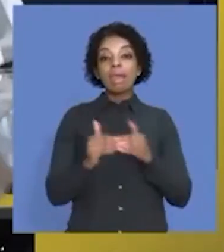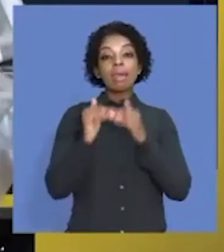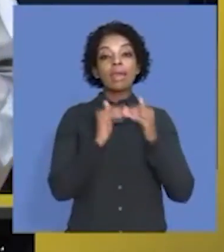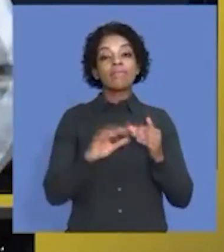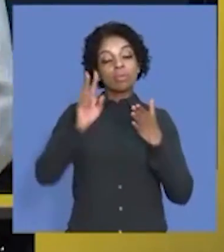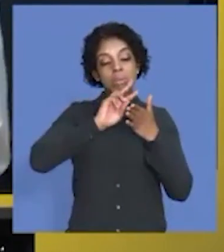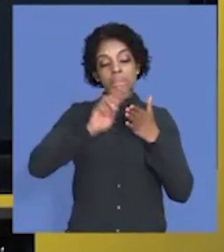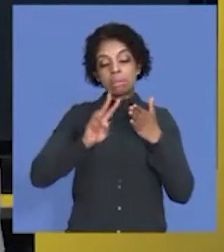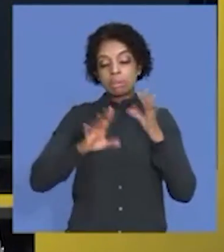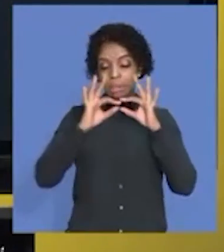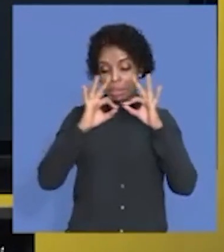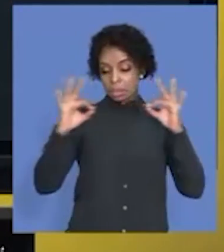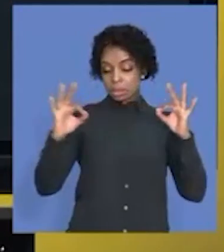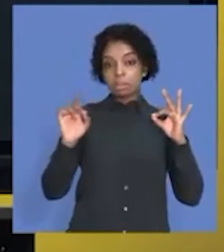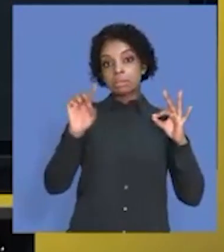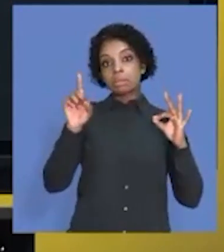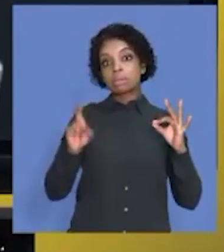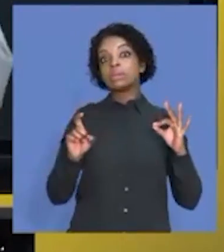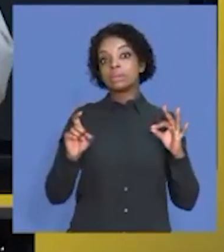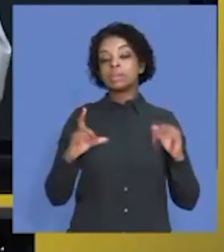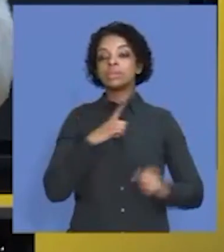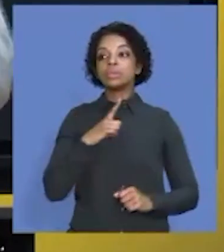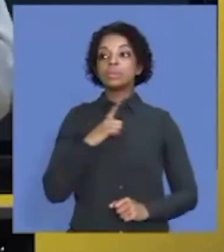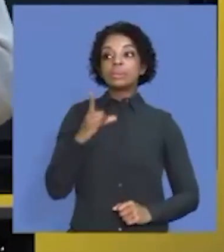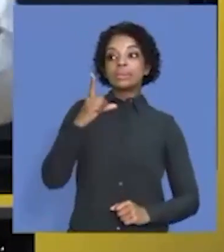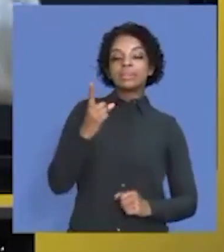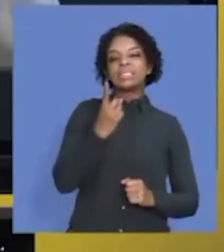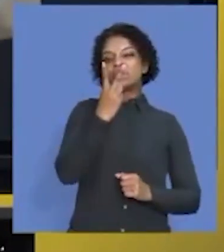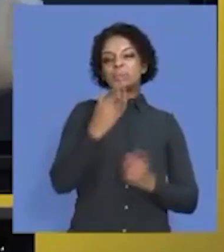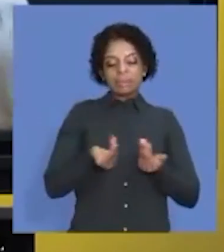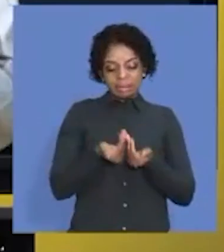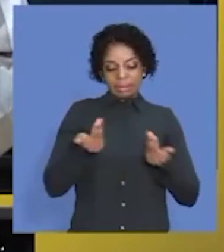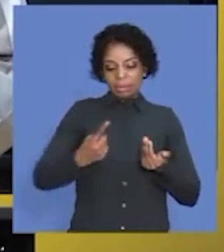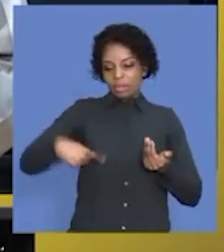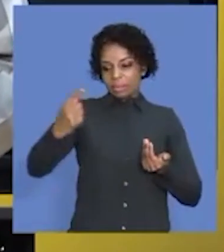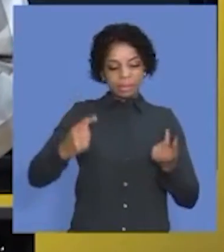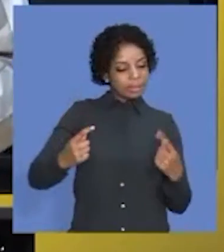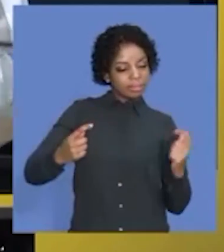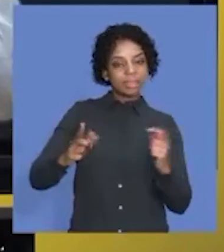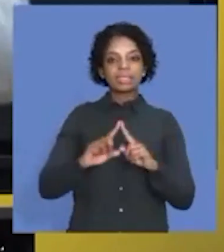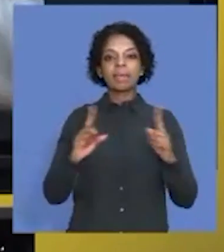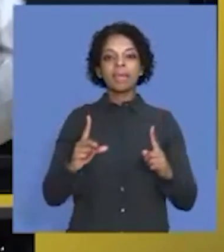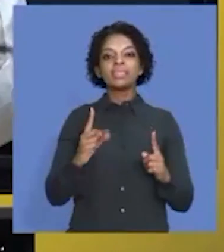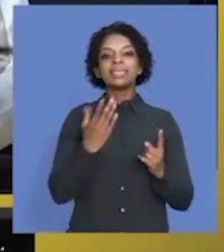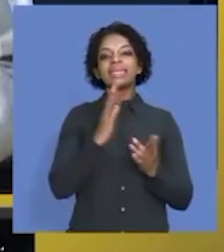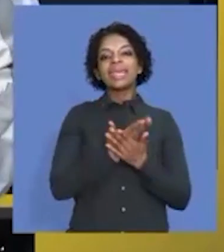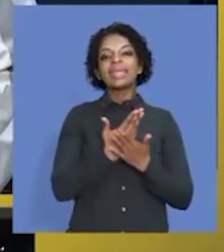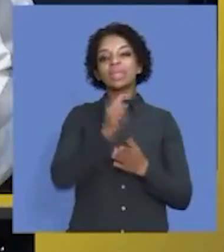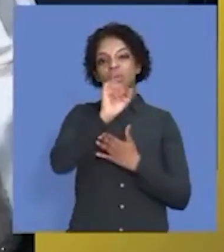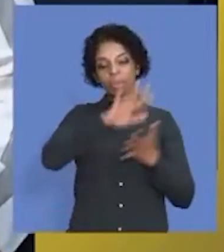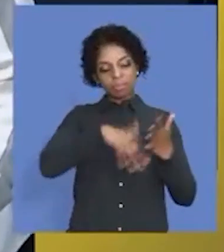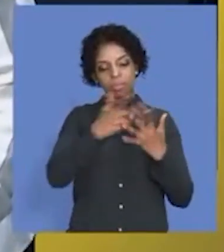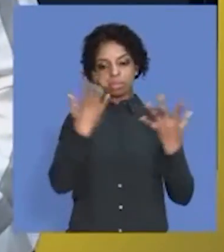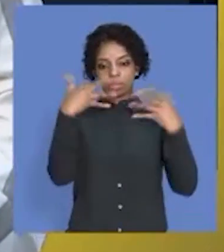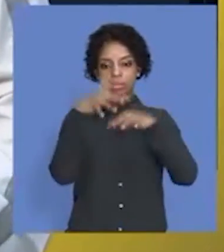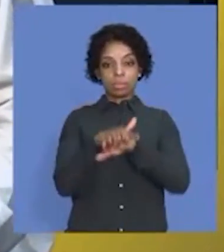question carefully. In this particular question, they are shown separately as two separate expenses, but they could appear as one